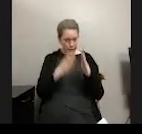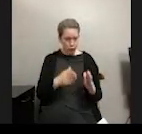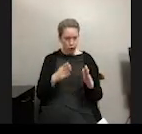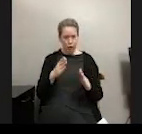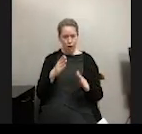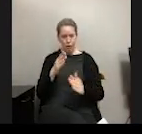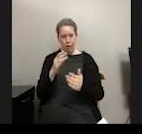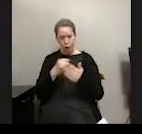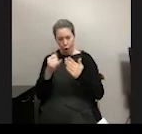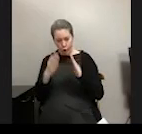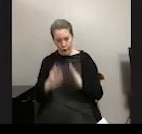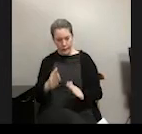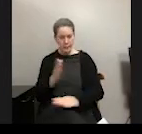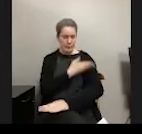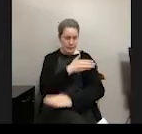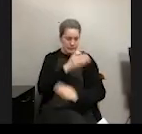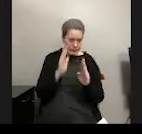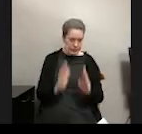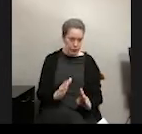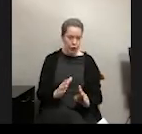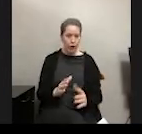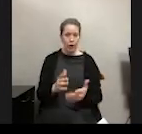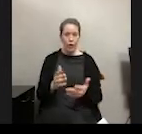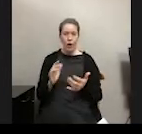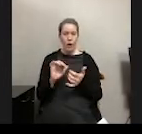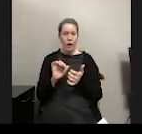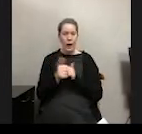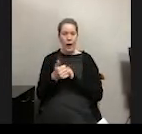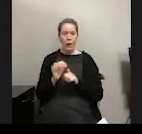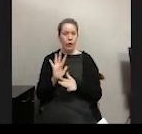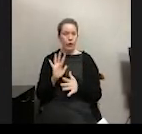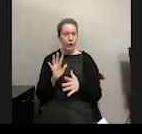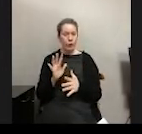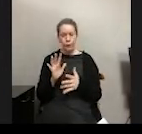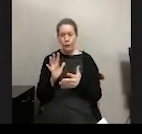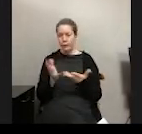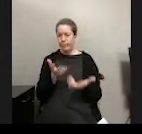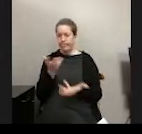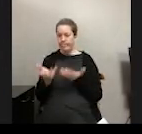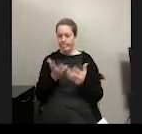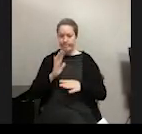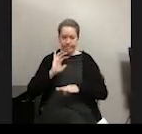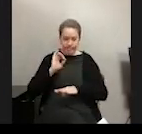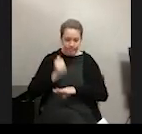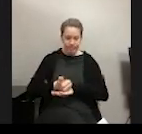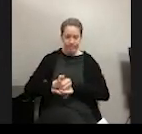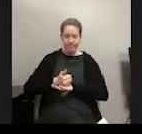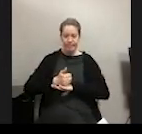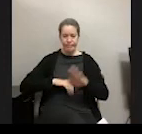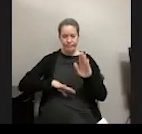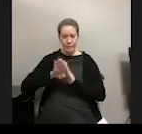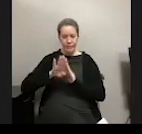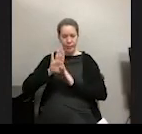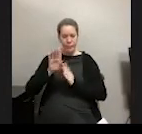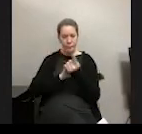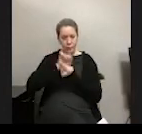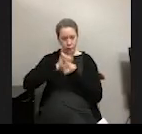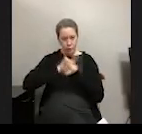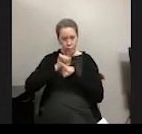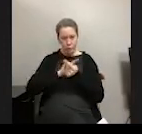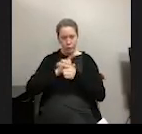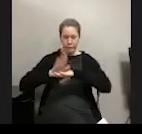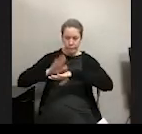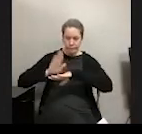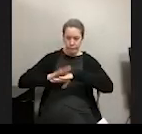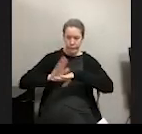those avenues for obtaining mentorships and creating those relationships would you give advice to? Either Lisa, Joe,